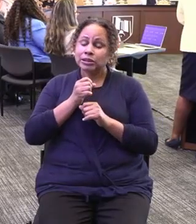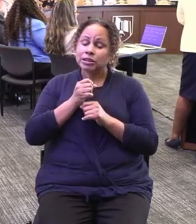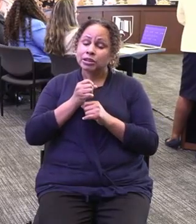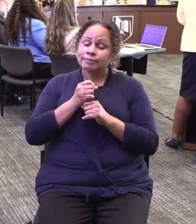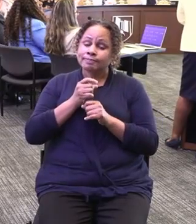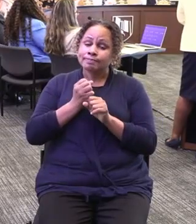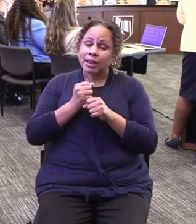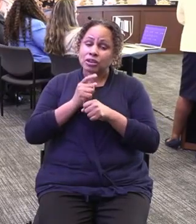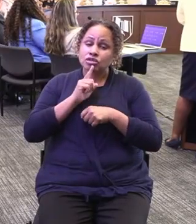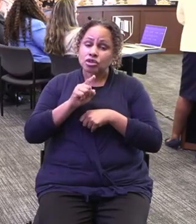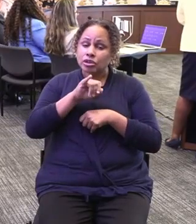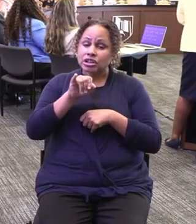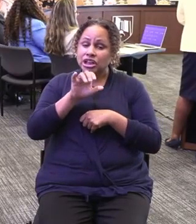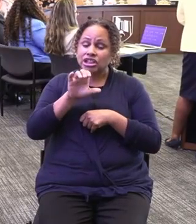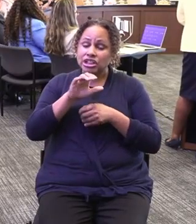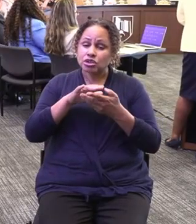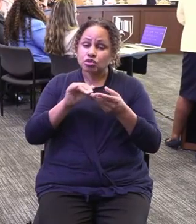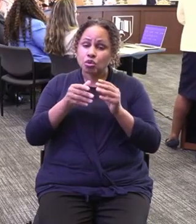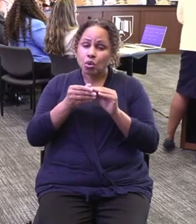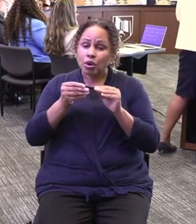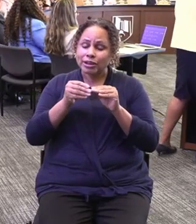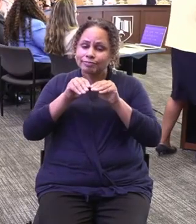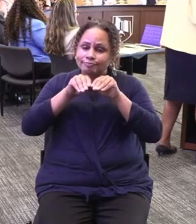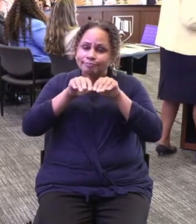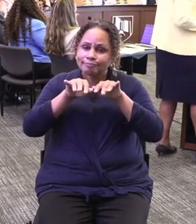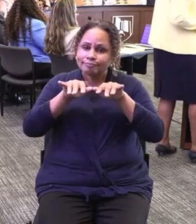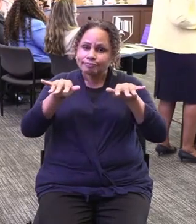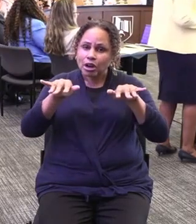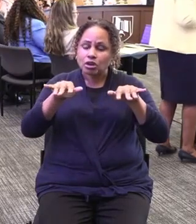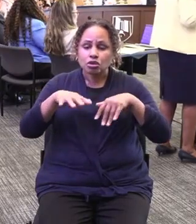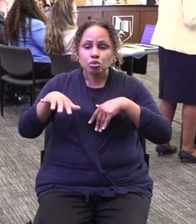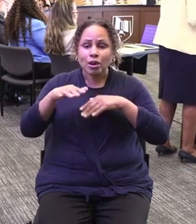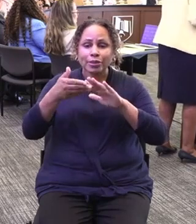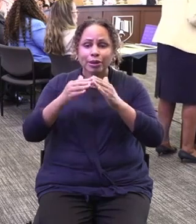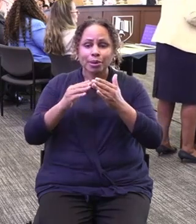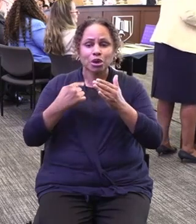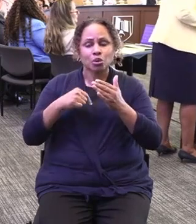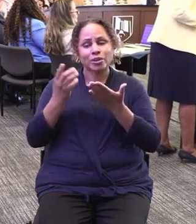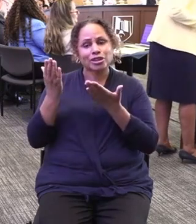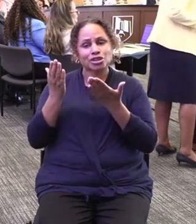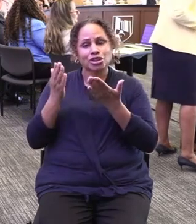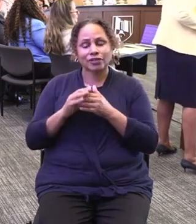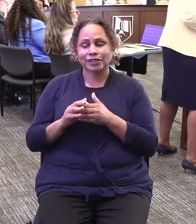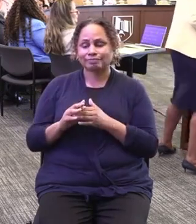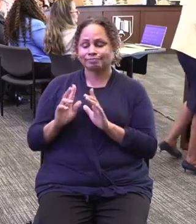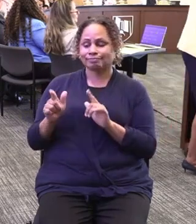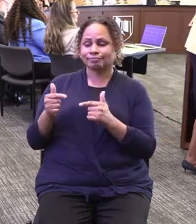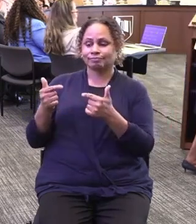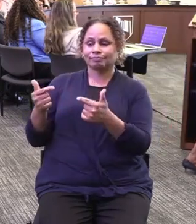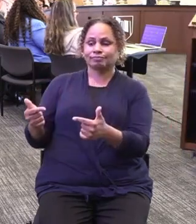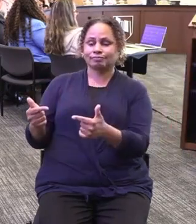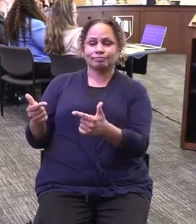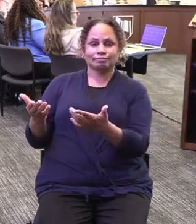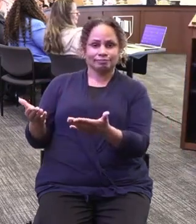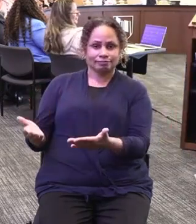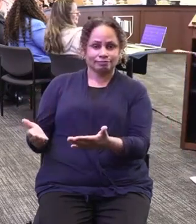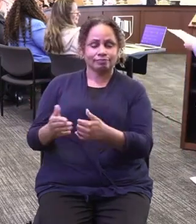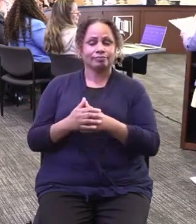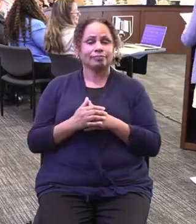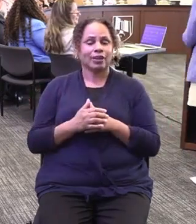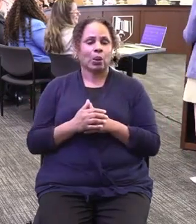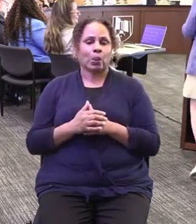shared throughout the communities that we serve. So Robin, the floor is yours.